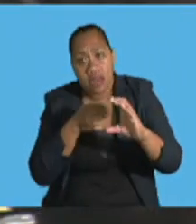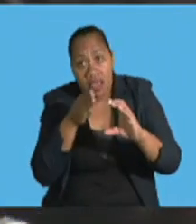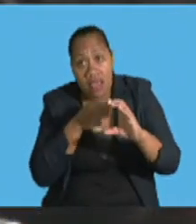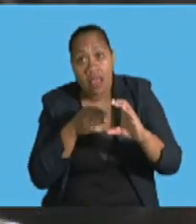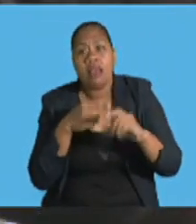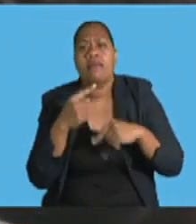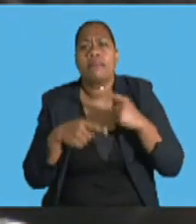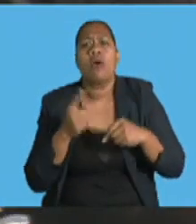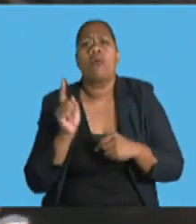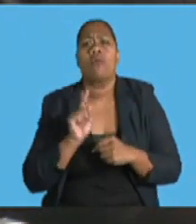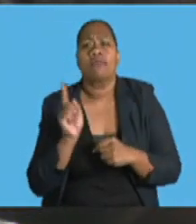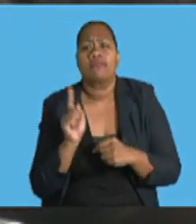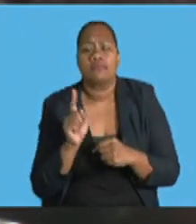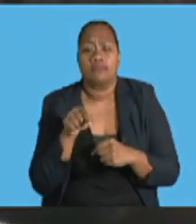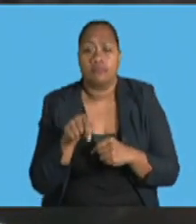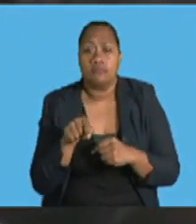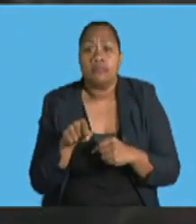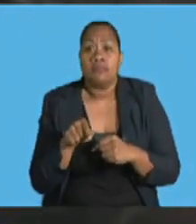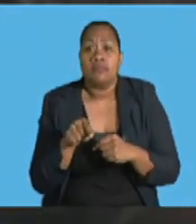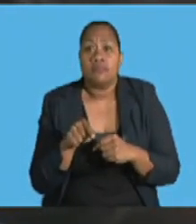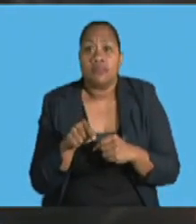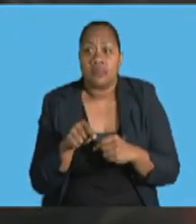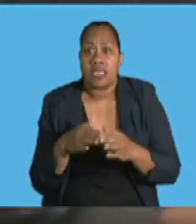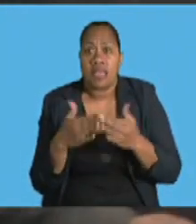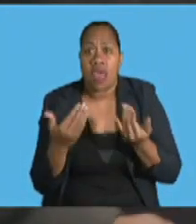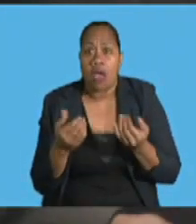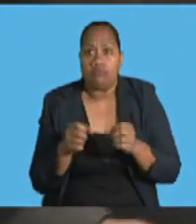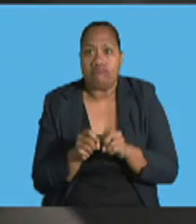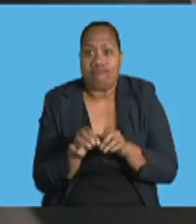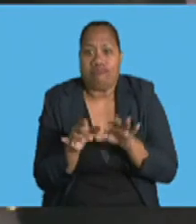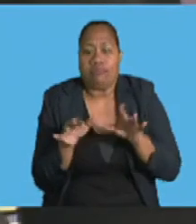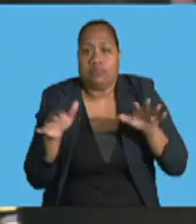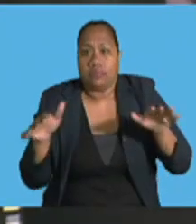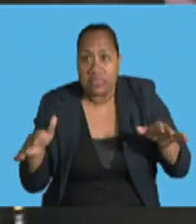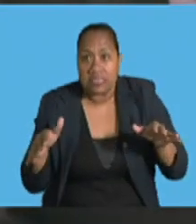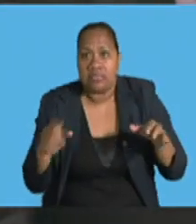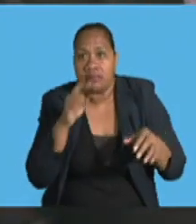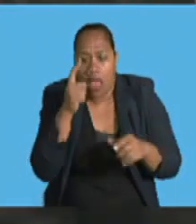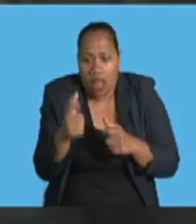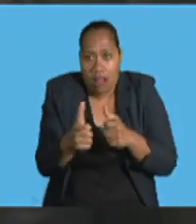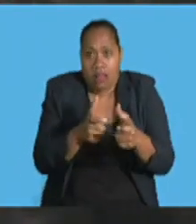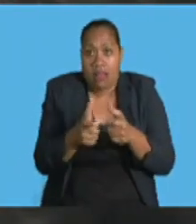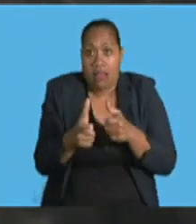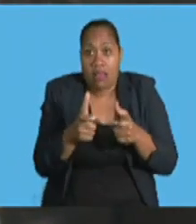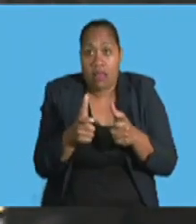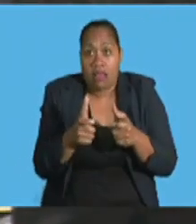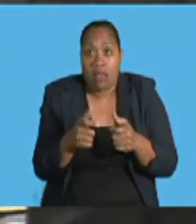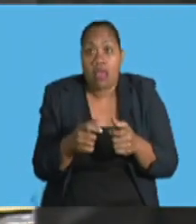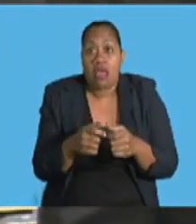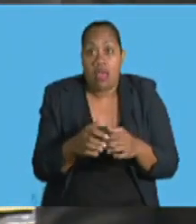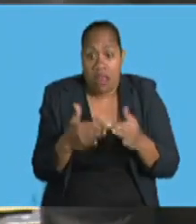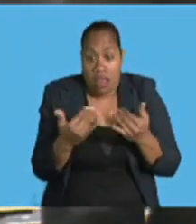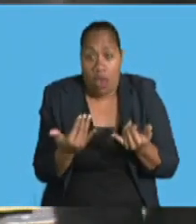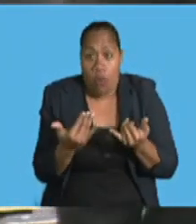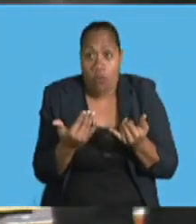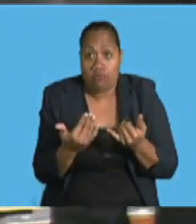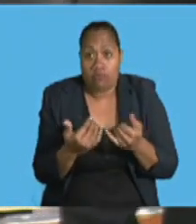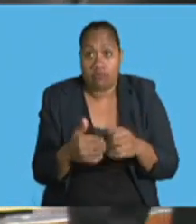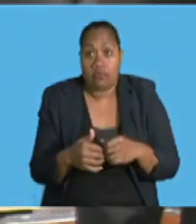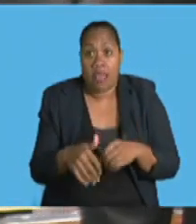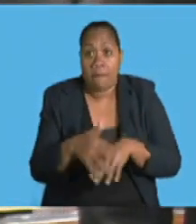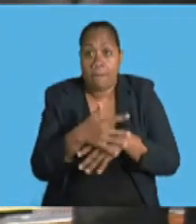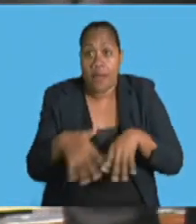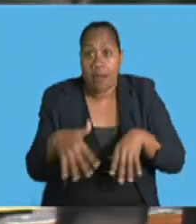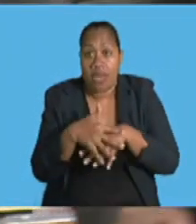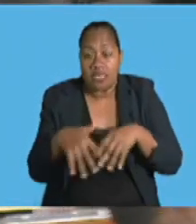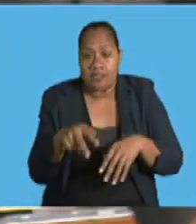about it spiraling out of control, which in turn has impacted public perception that